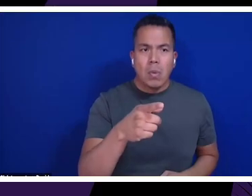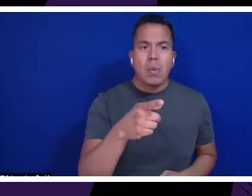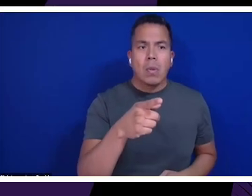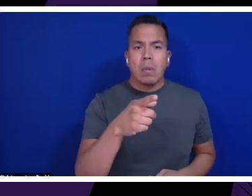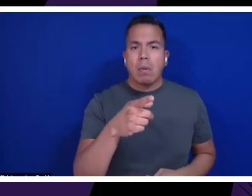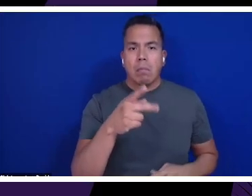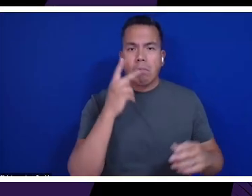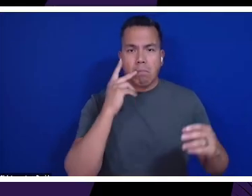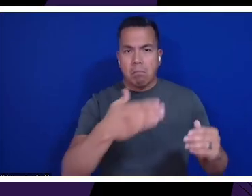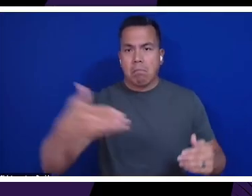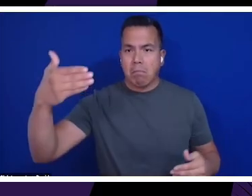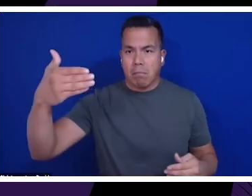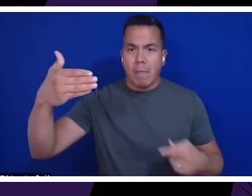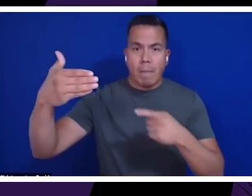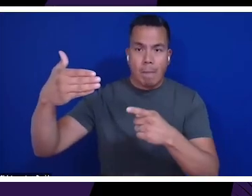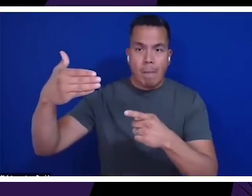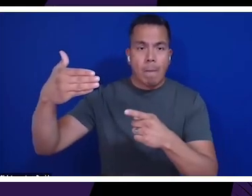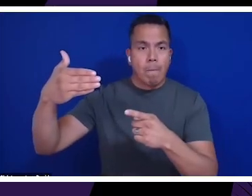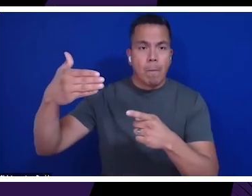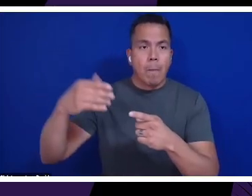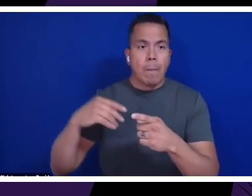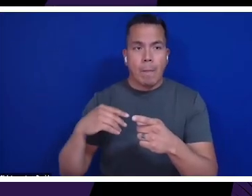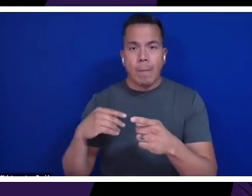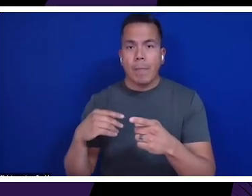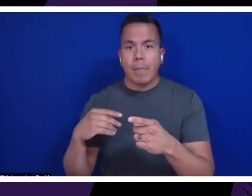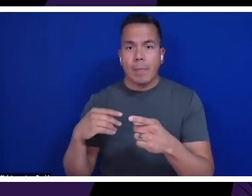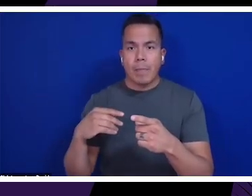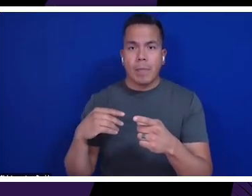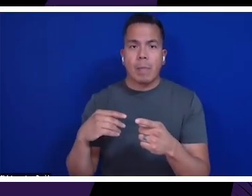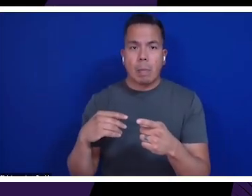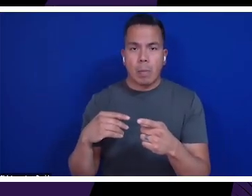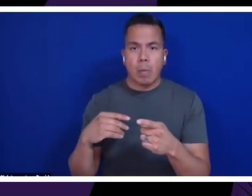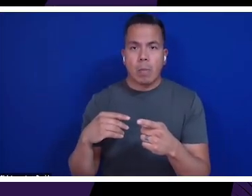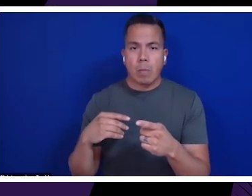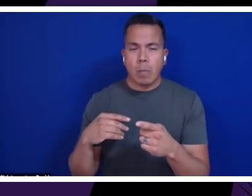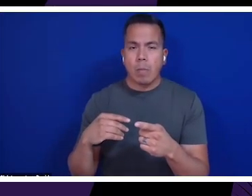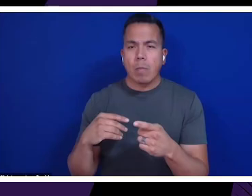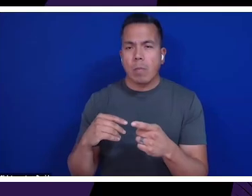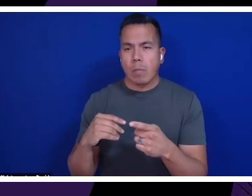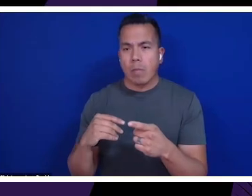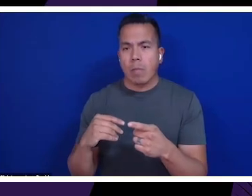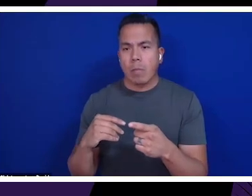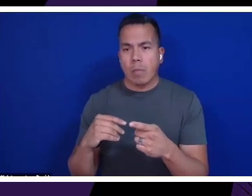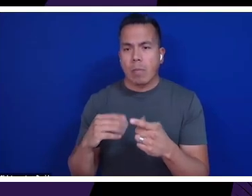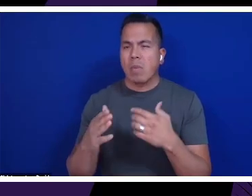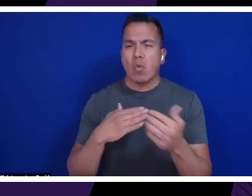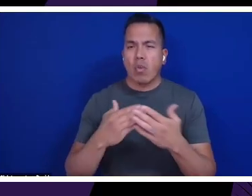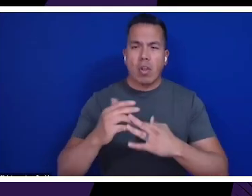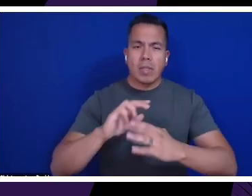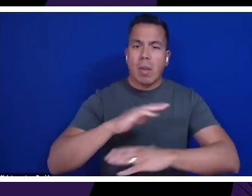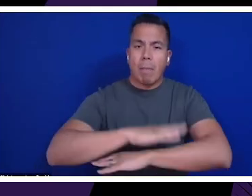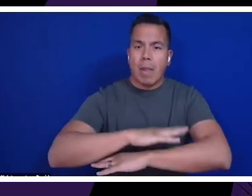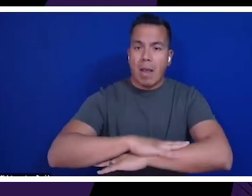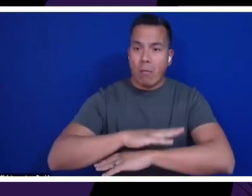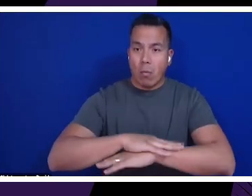it. Yeah, so you can preview your sketch. It's regardless of the platform that you want to